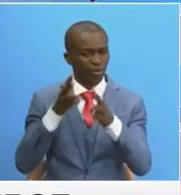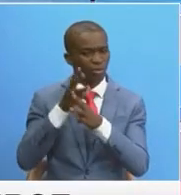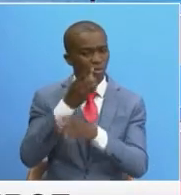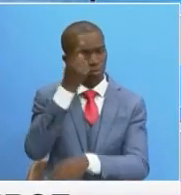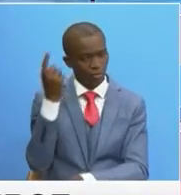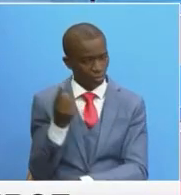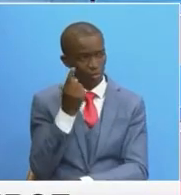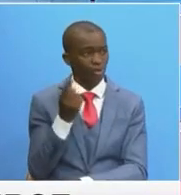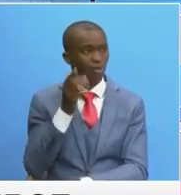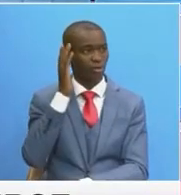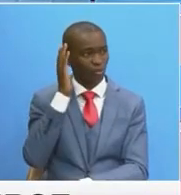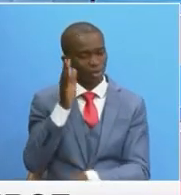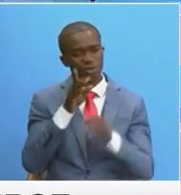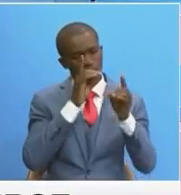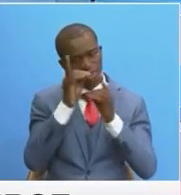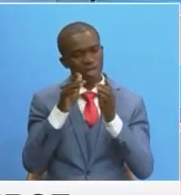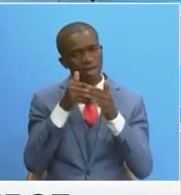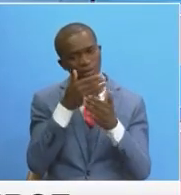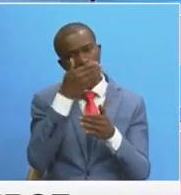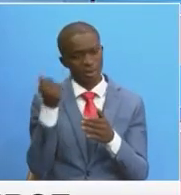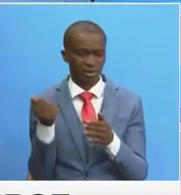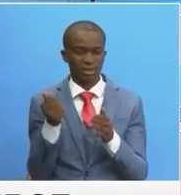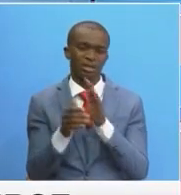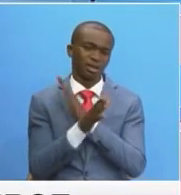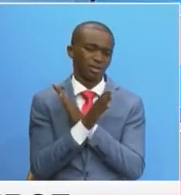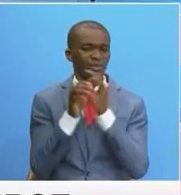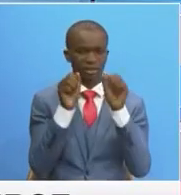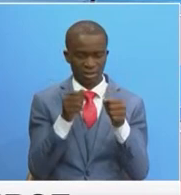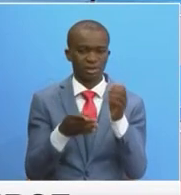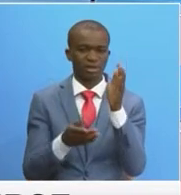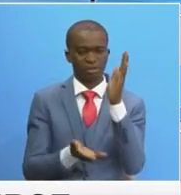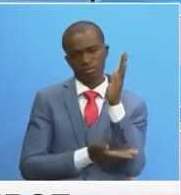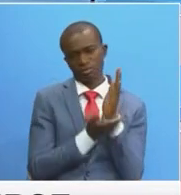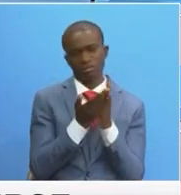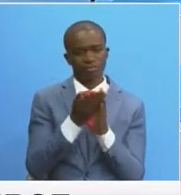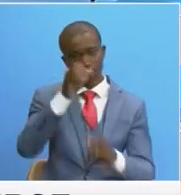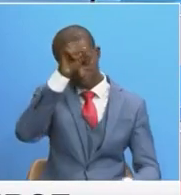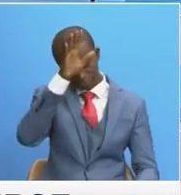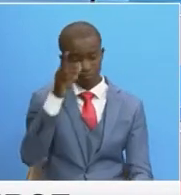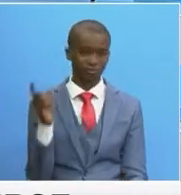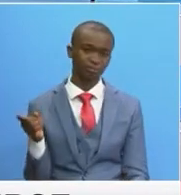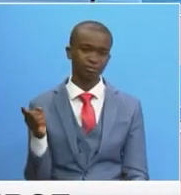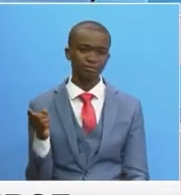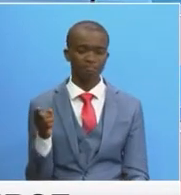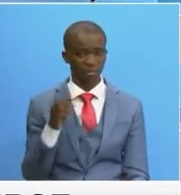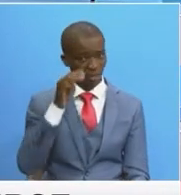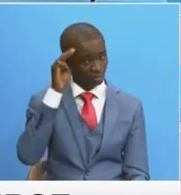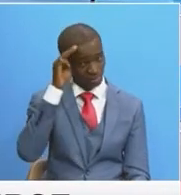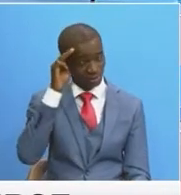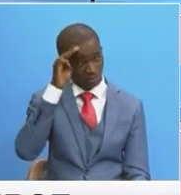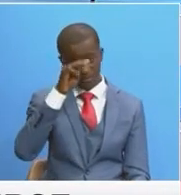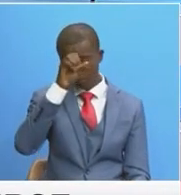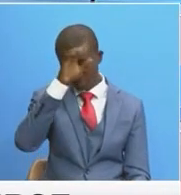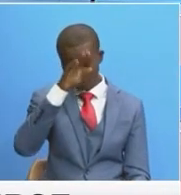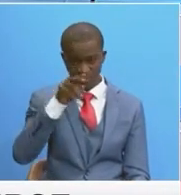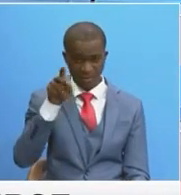interrogation platform to see how best Zambia can improve on mining. Ministry of Mines and Minerals Development